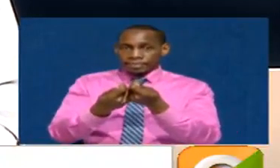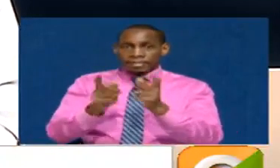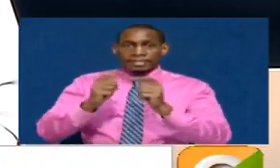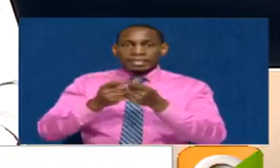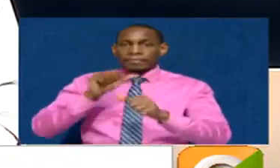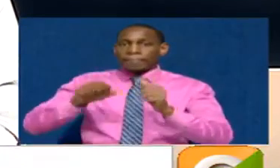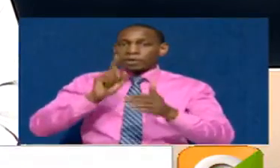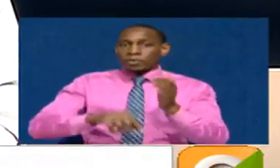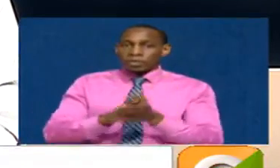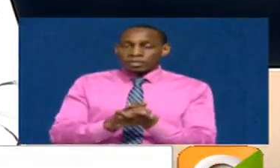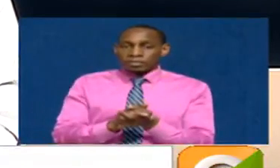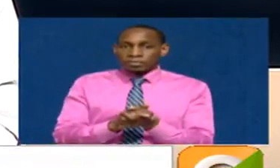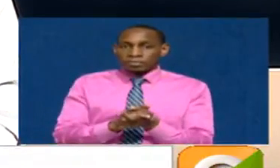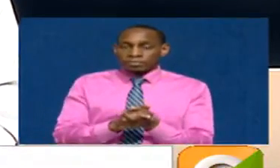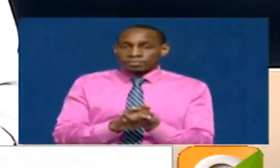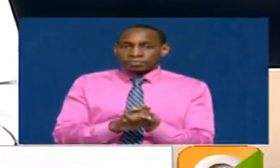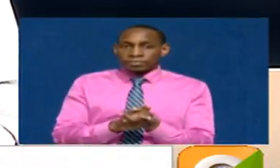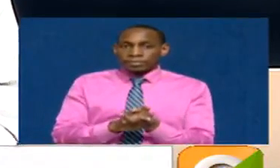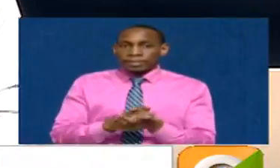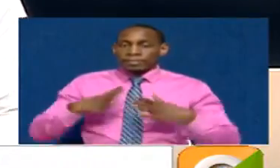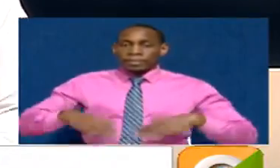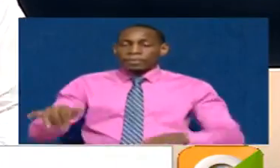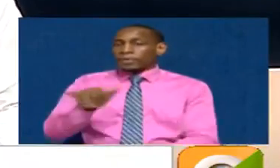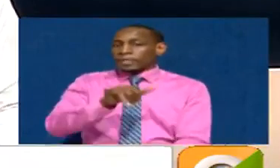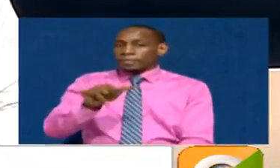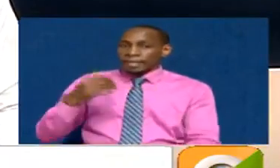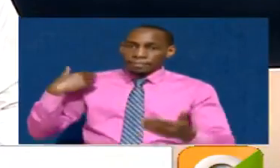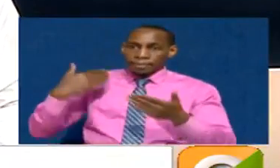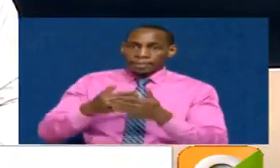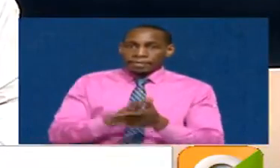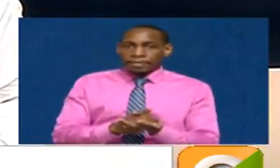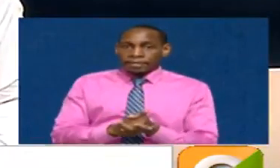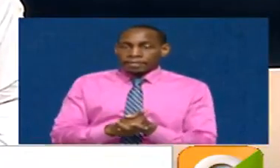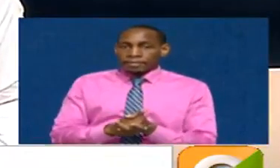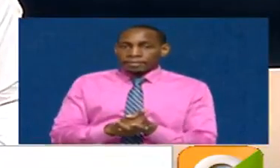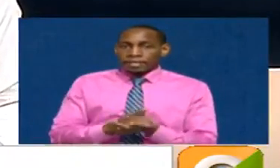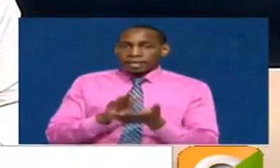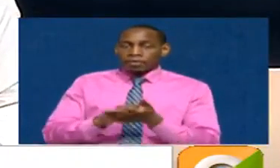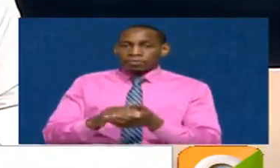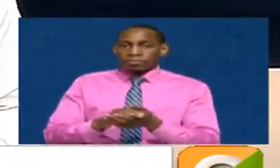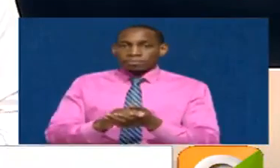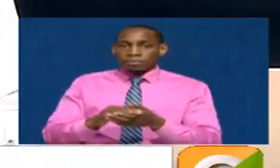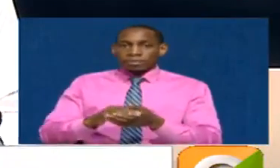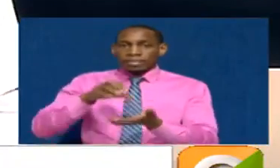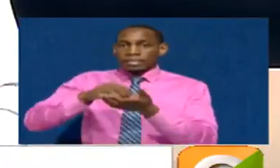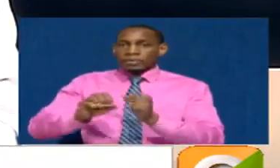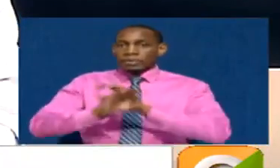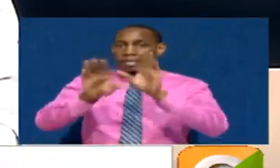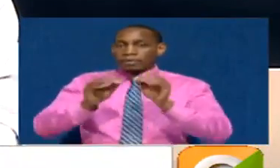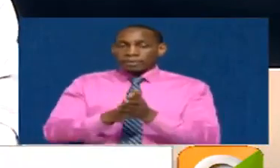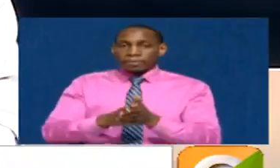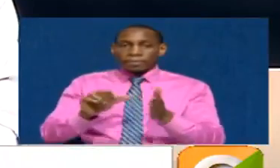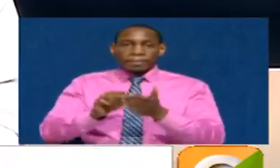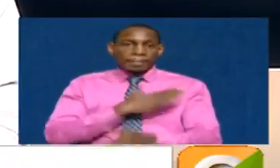about? Same monkeys, different forests? Well, that monkey business, it turns out, is not just a NASA